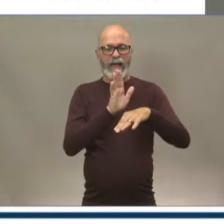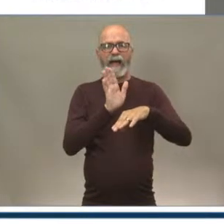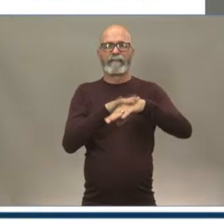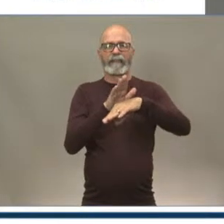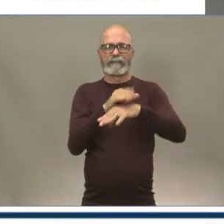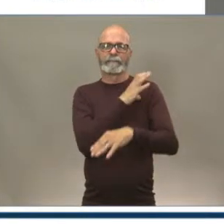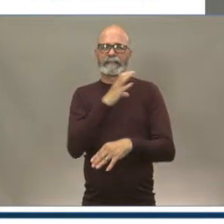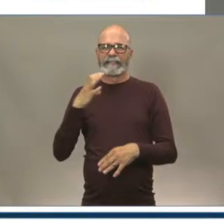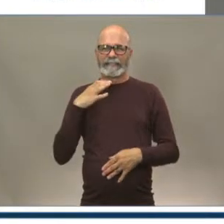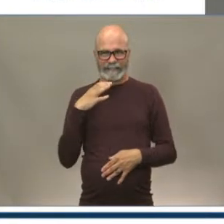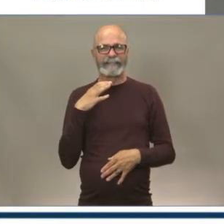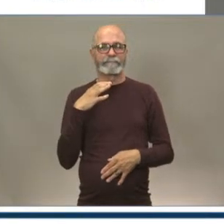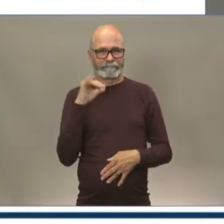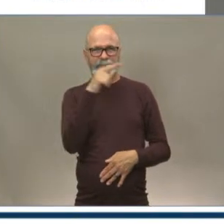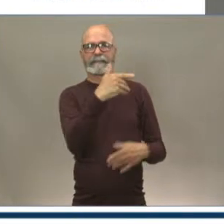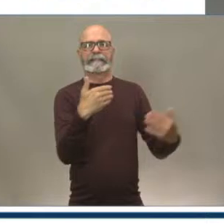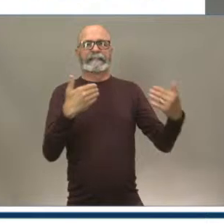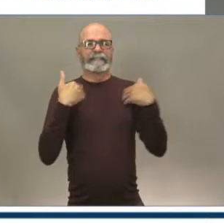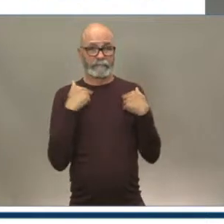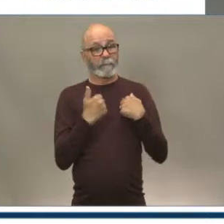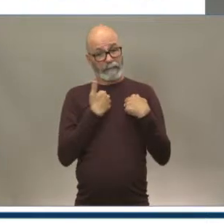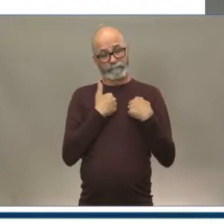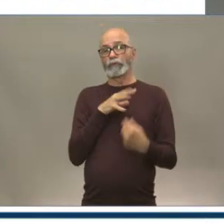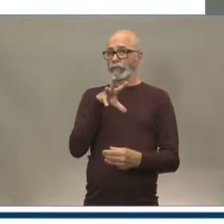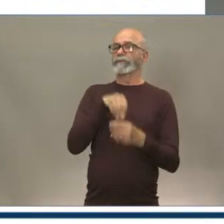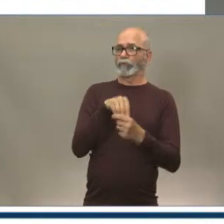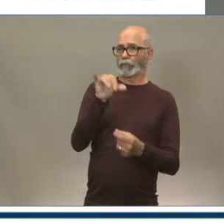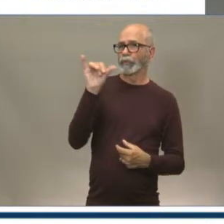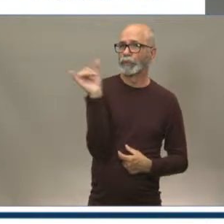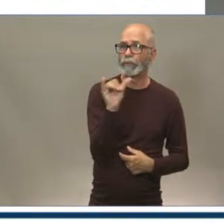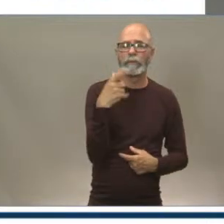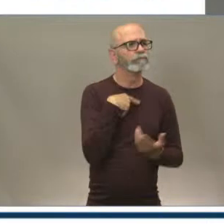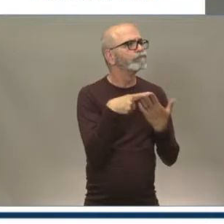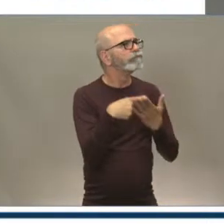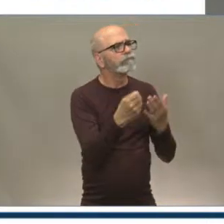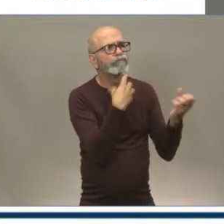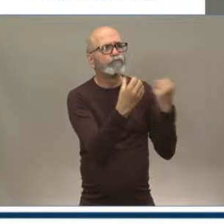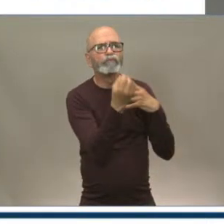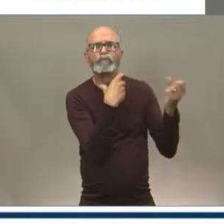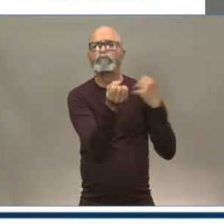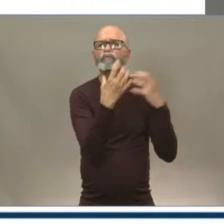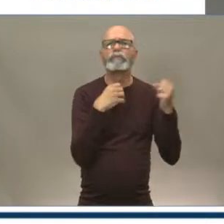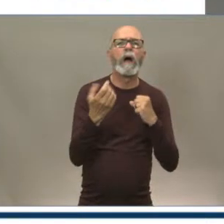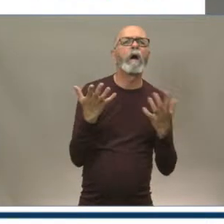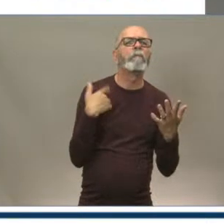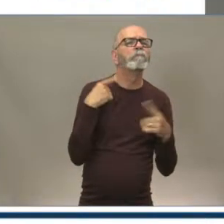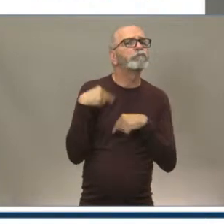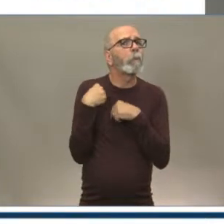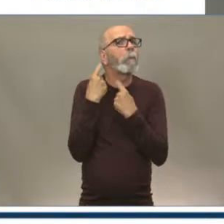We're actively discussing at that table and provincially about how we, over time, may